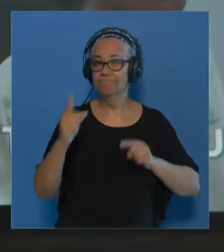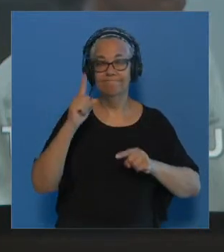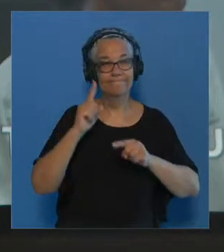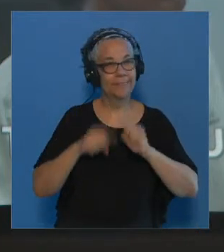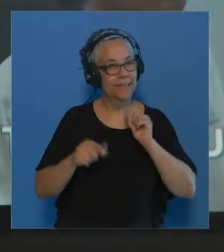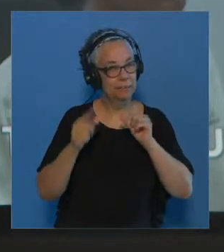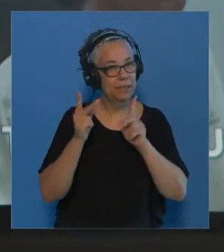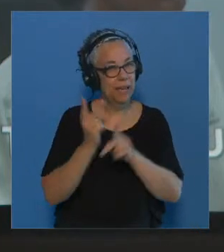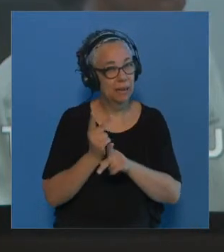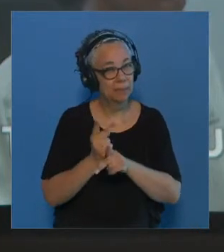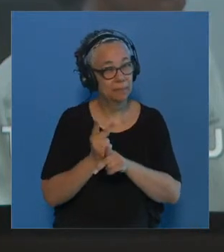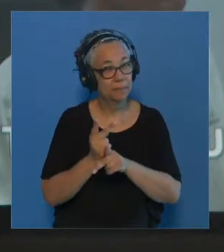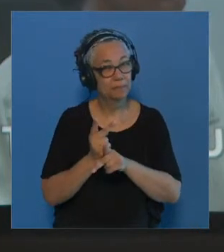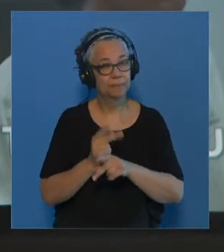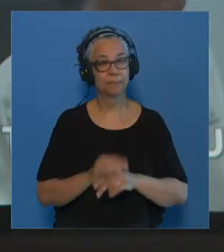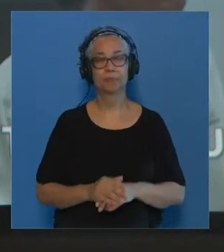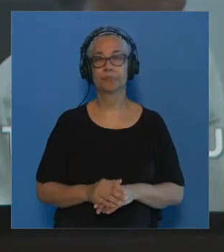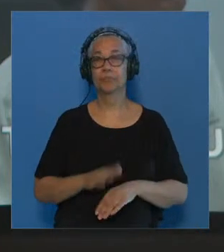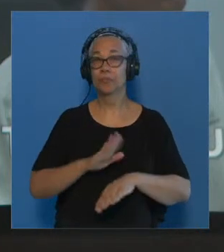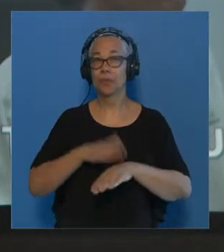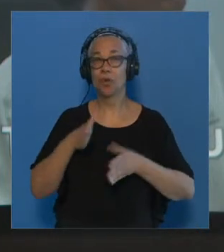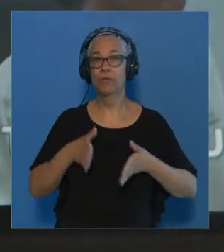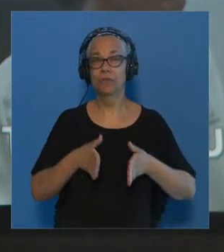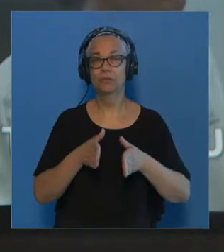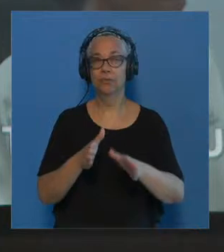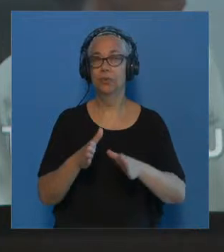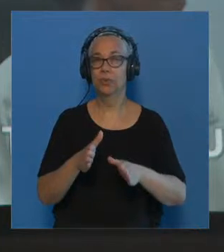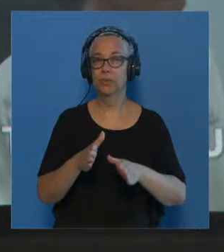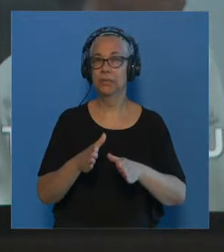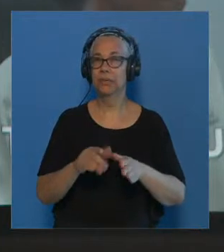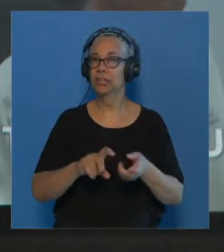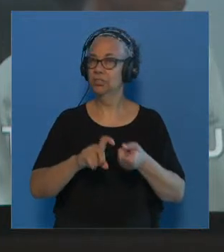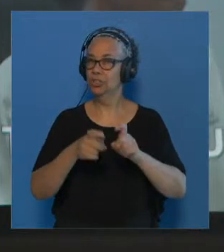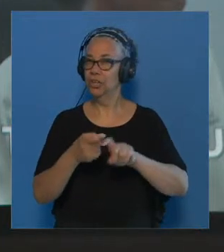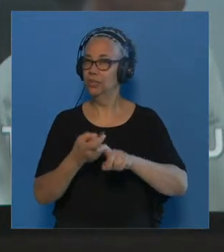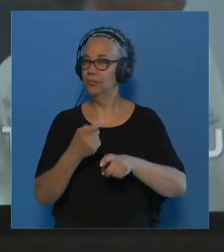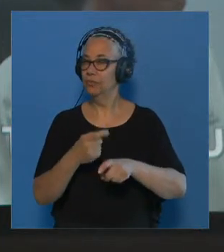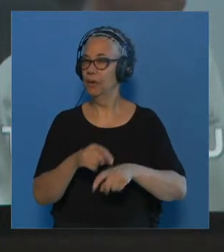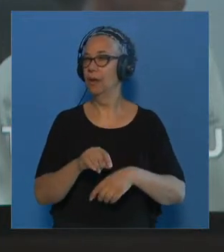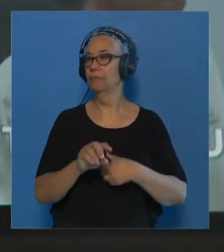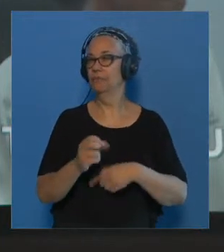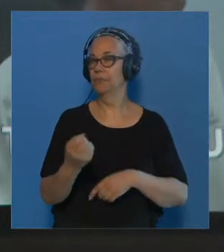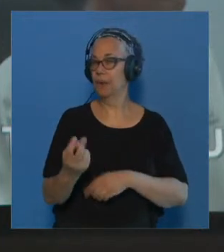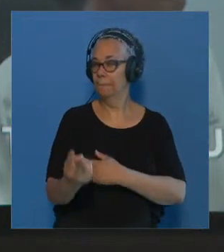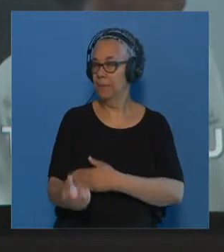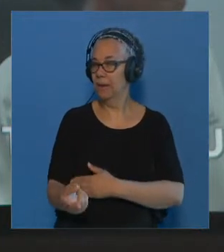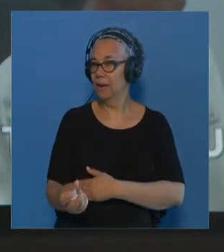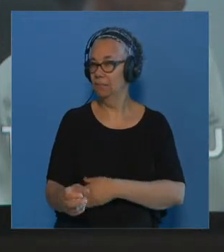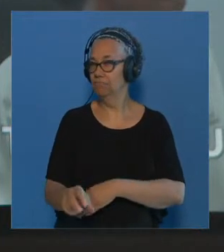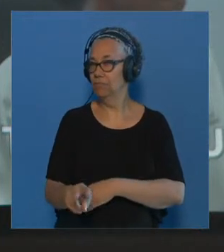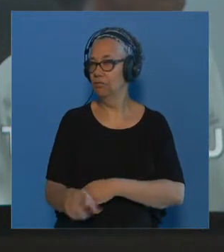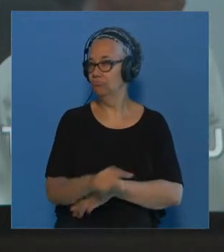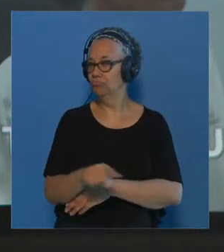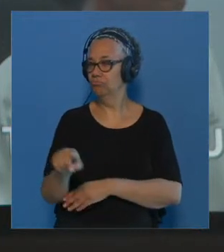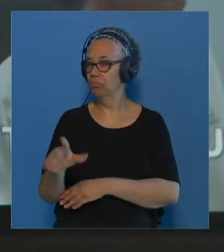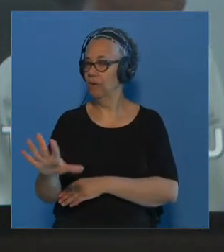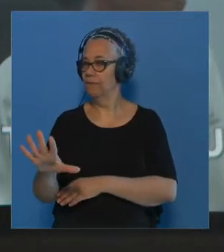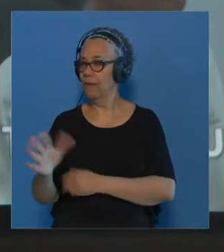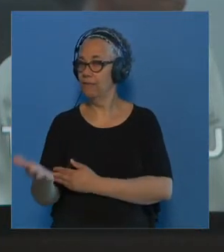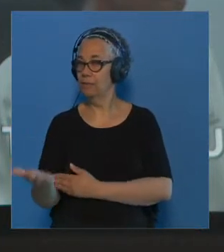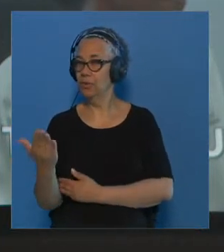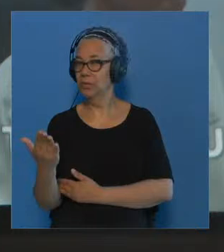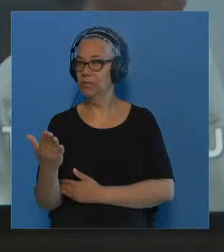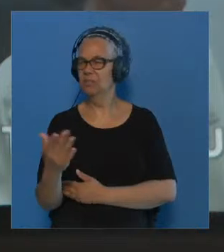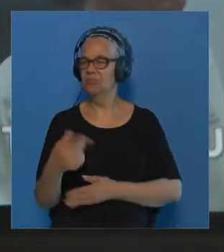be maintained. Curfew shifted to midnight to 5 a.m. would be reviewed weekly. With regard to the